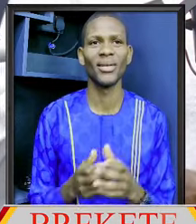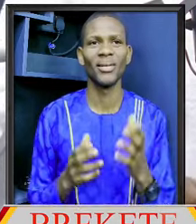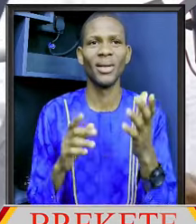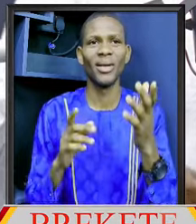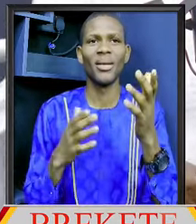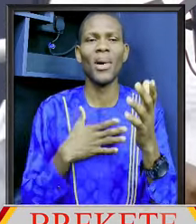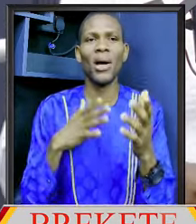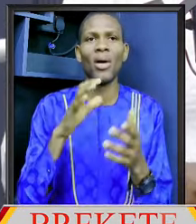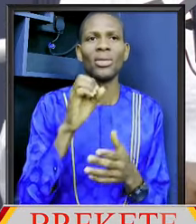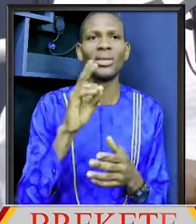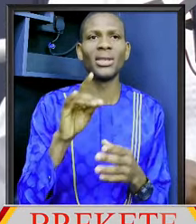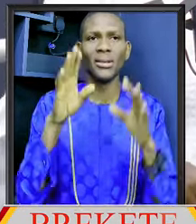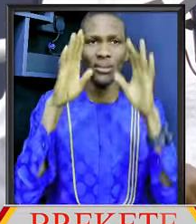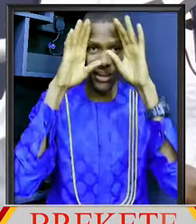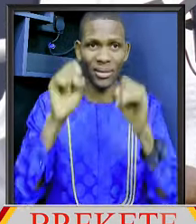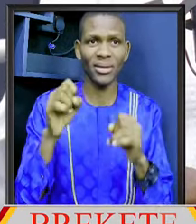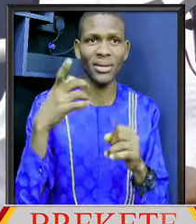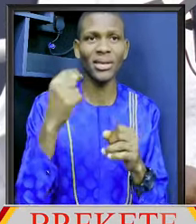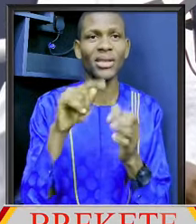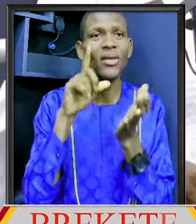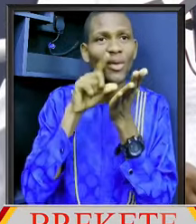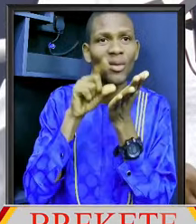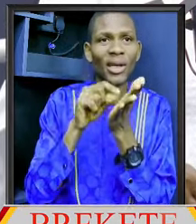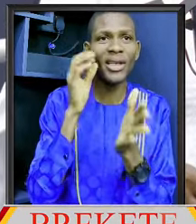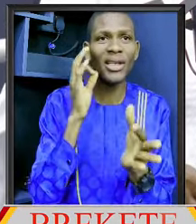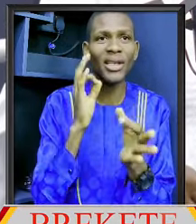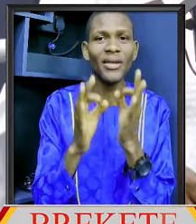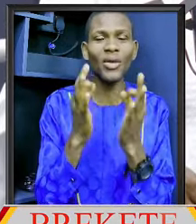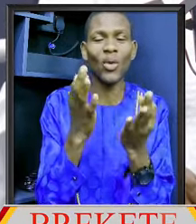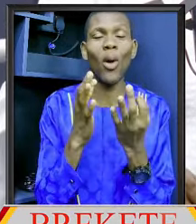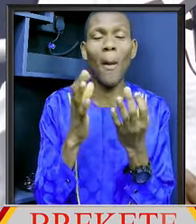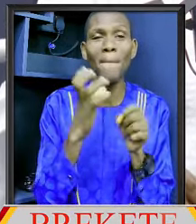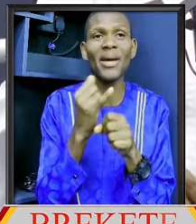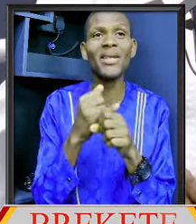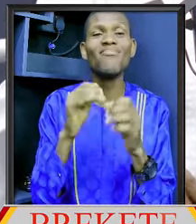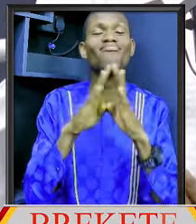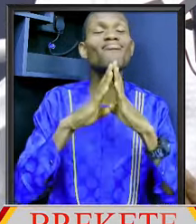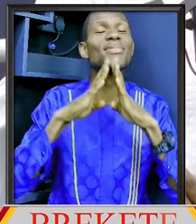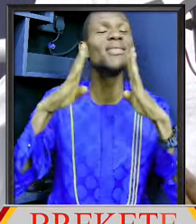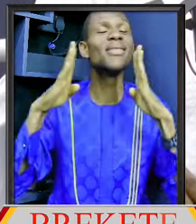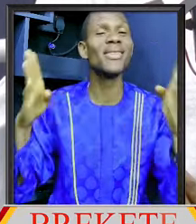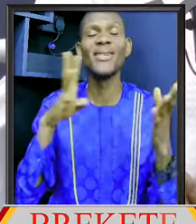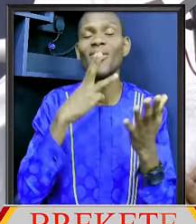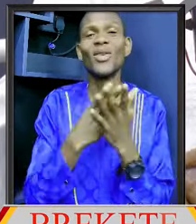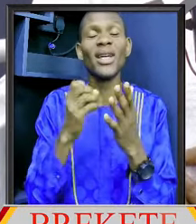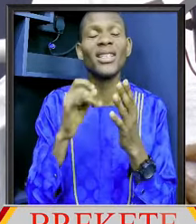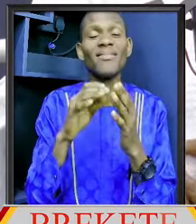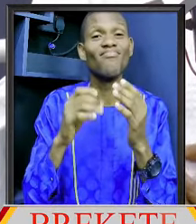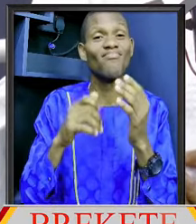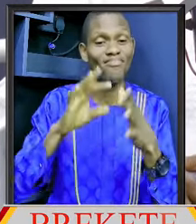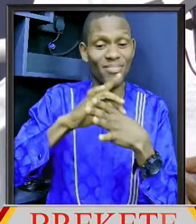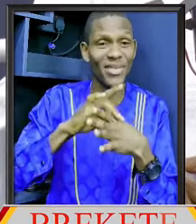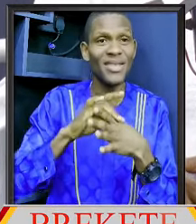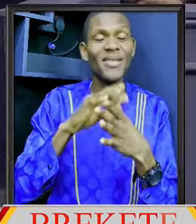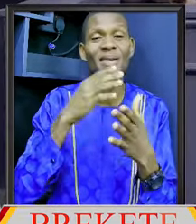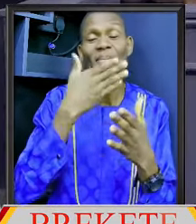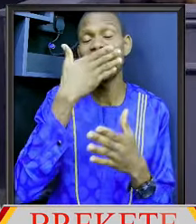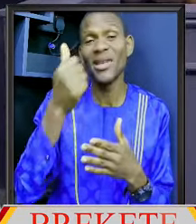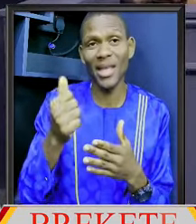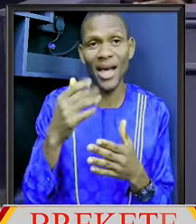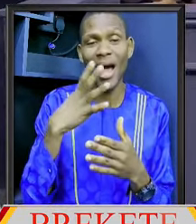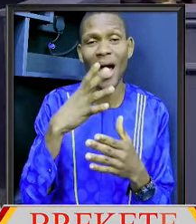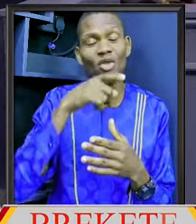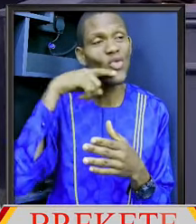And ordinary president, the fowl, if you want make it big well, so that the meat go better, it go sweet, you